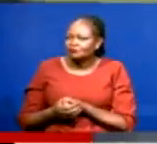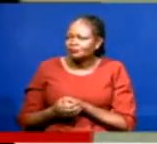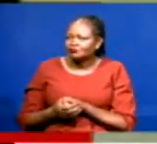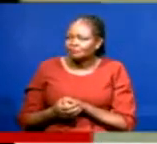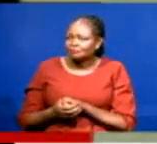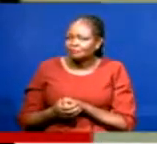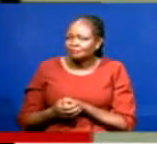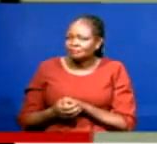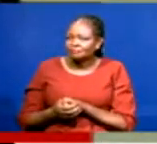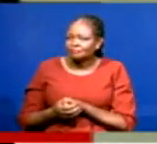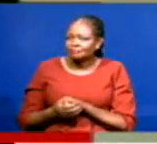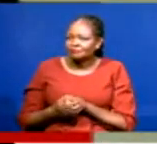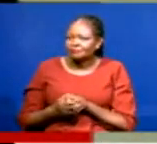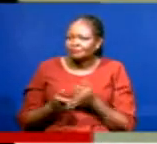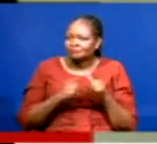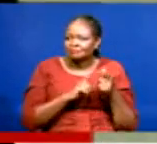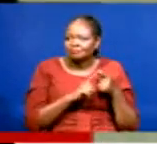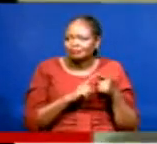pay you?